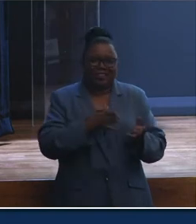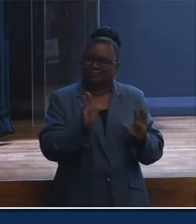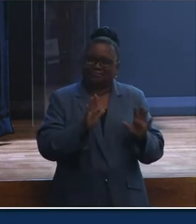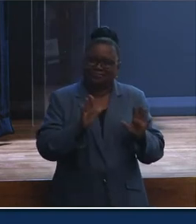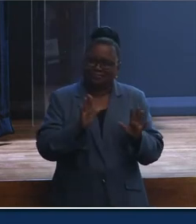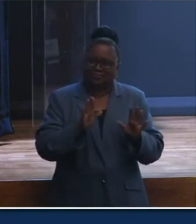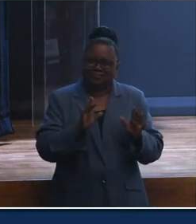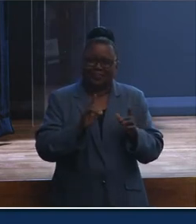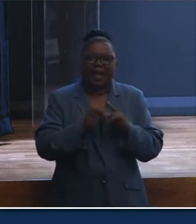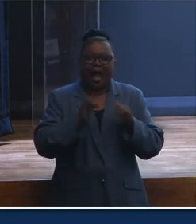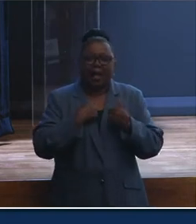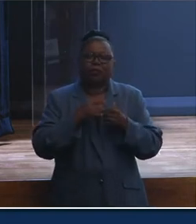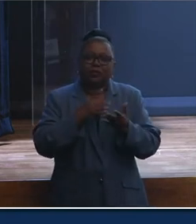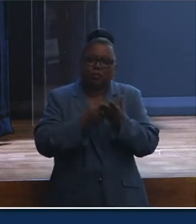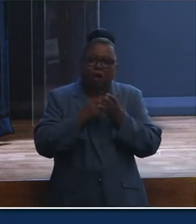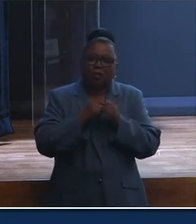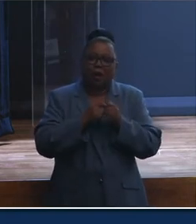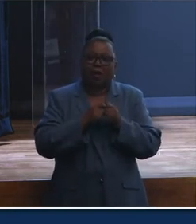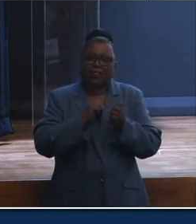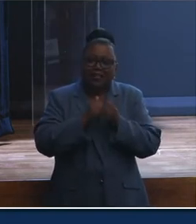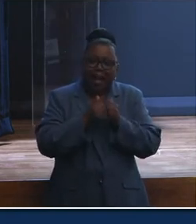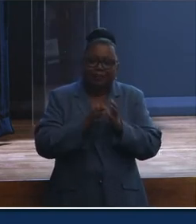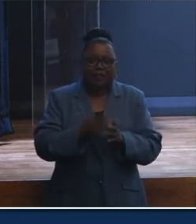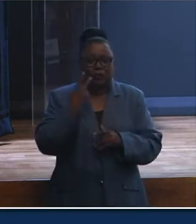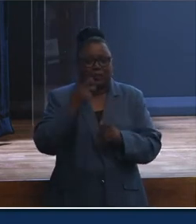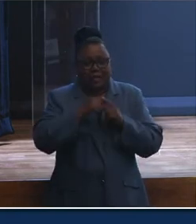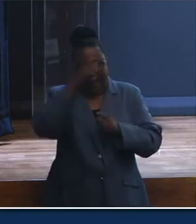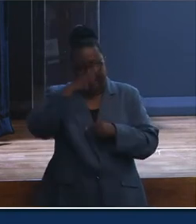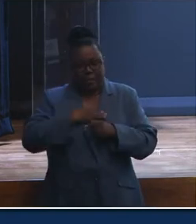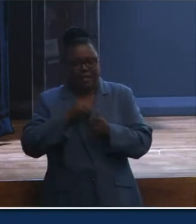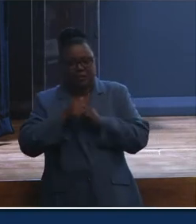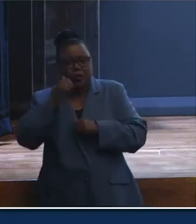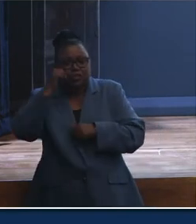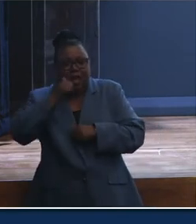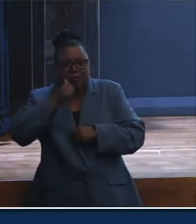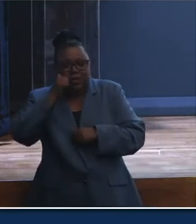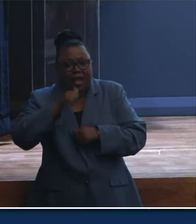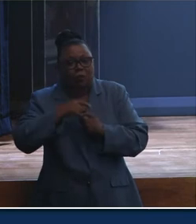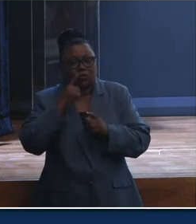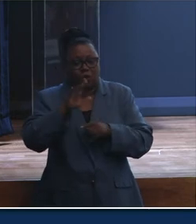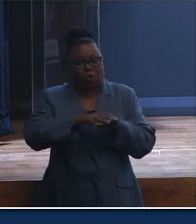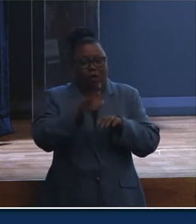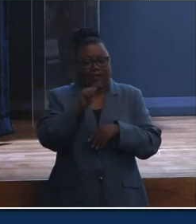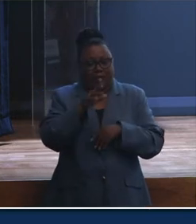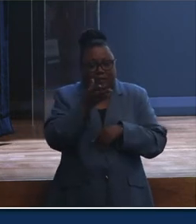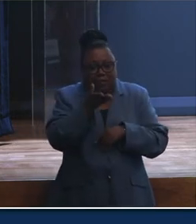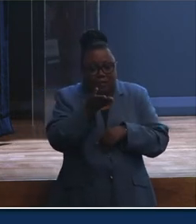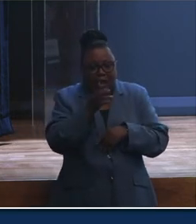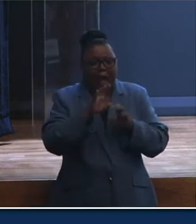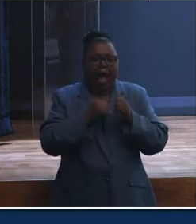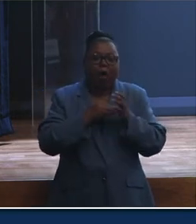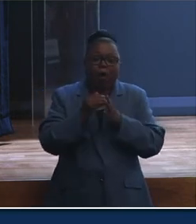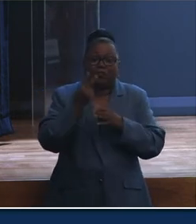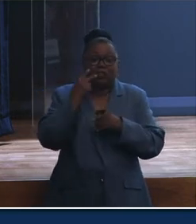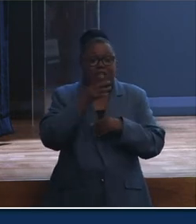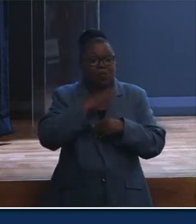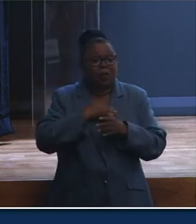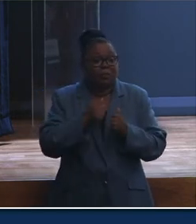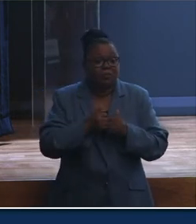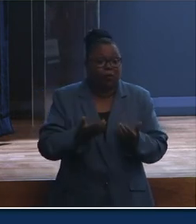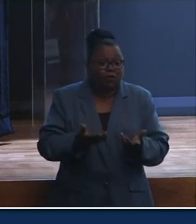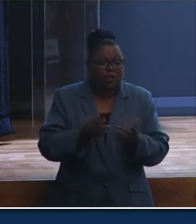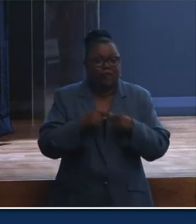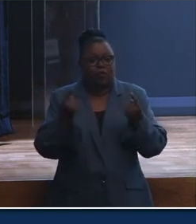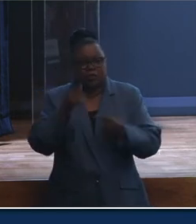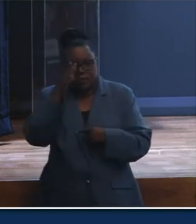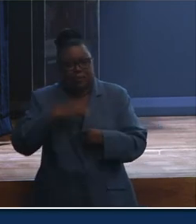whatever it is. It's how do we talk about the athlete like we see in men's sports on a regular basis? When you turn on the TV, how often are you seeing women's sports